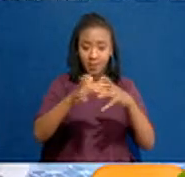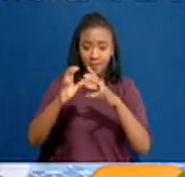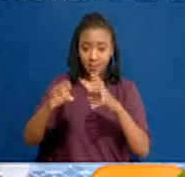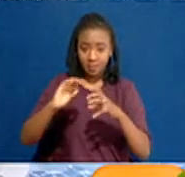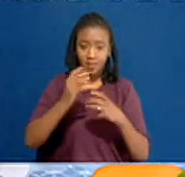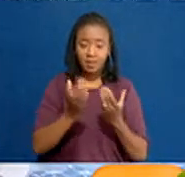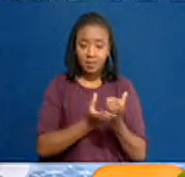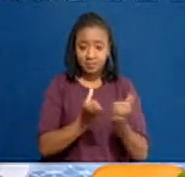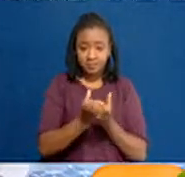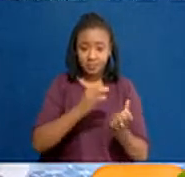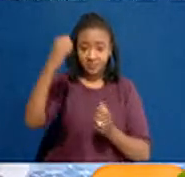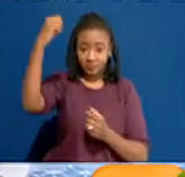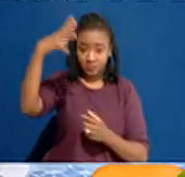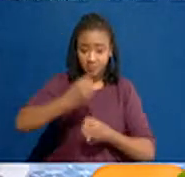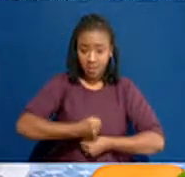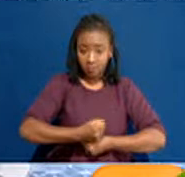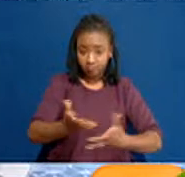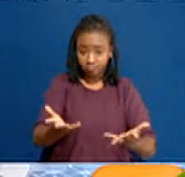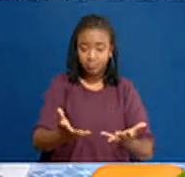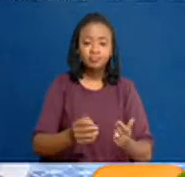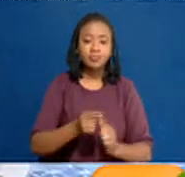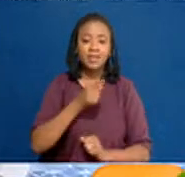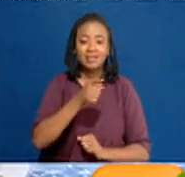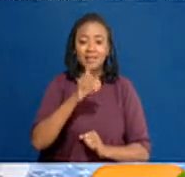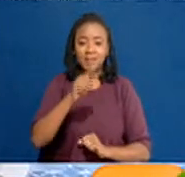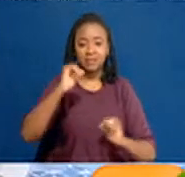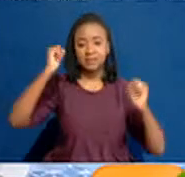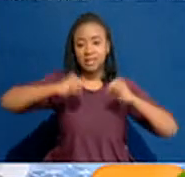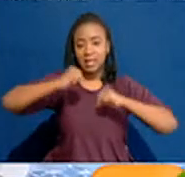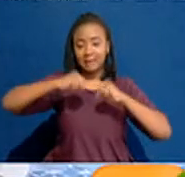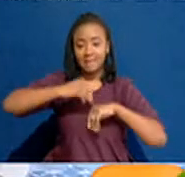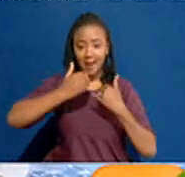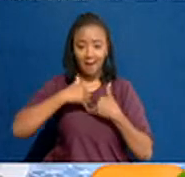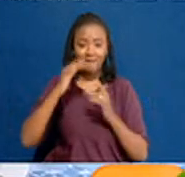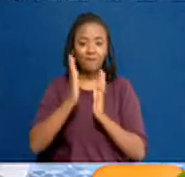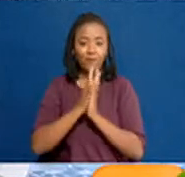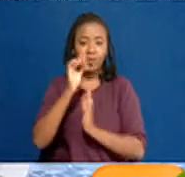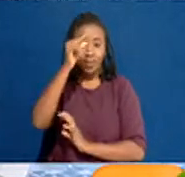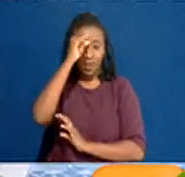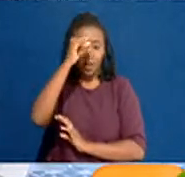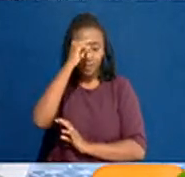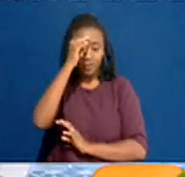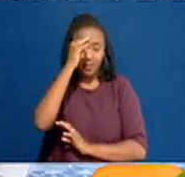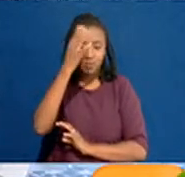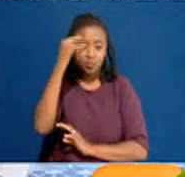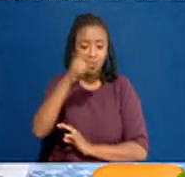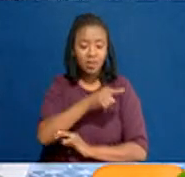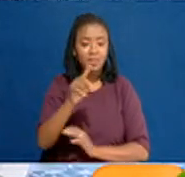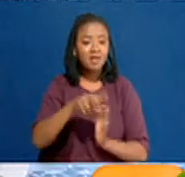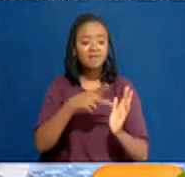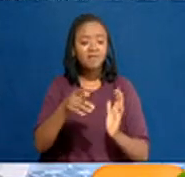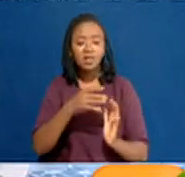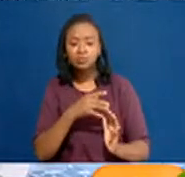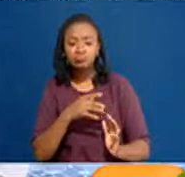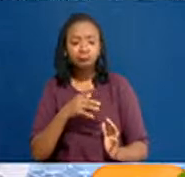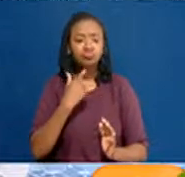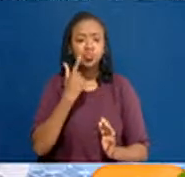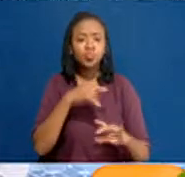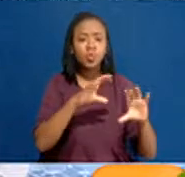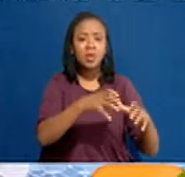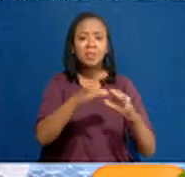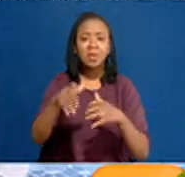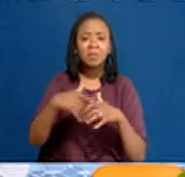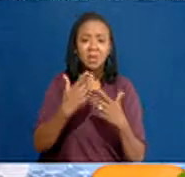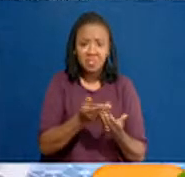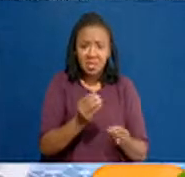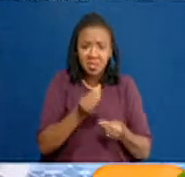illegal arrangement with the government over power supply and distribution, prosecuted for failing to disclose their real identities to the Registrar